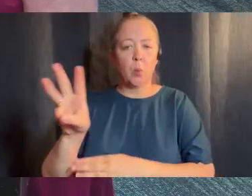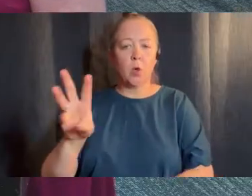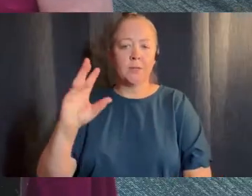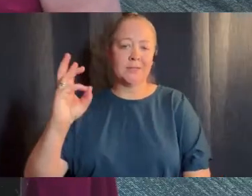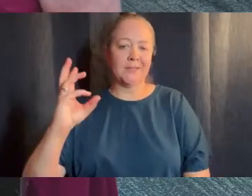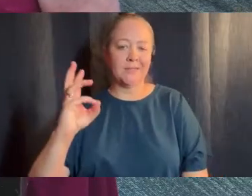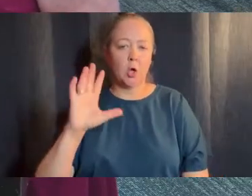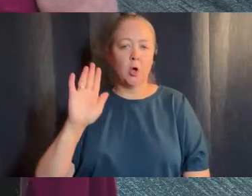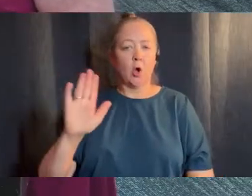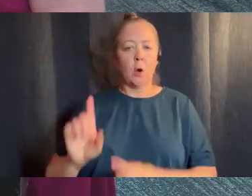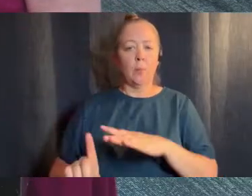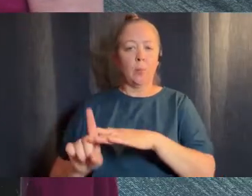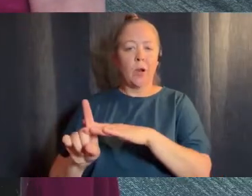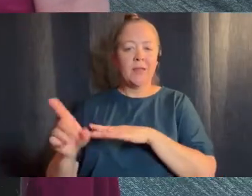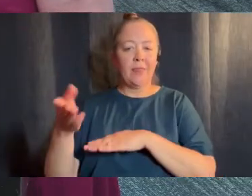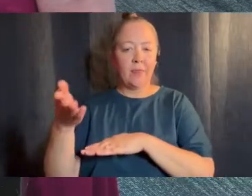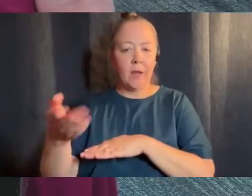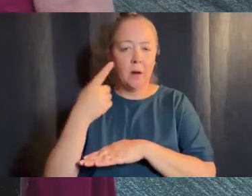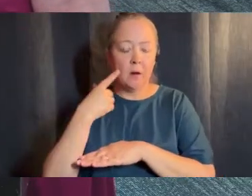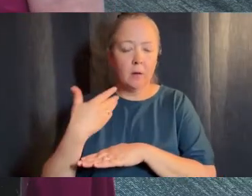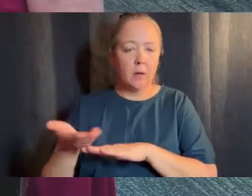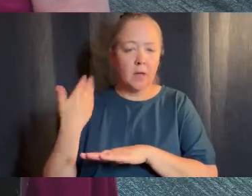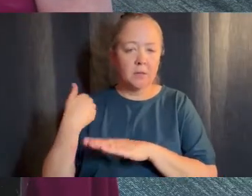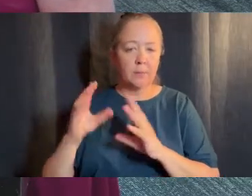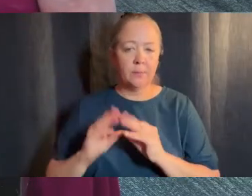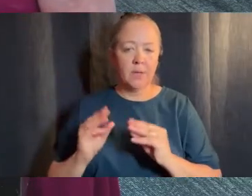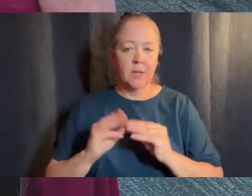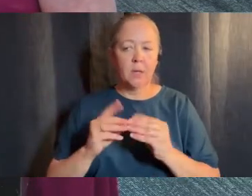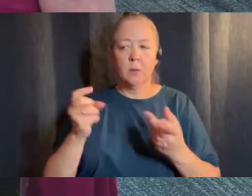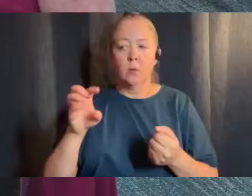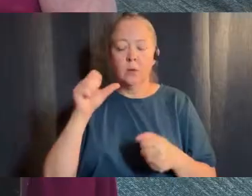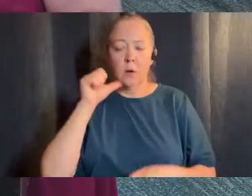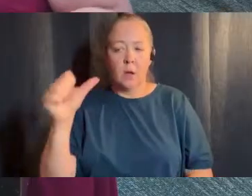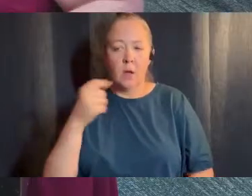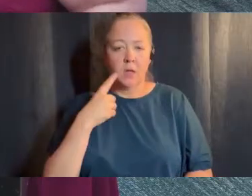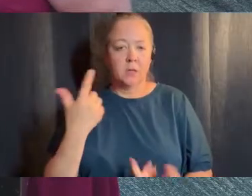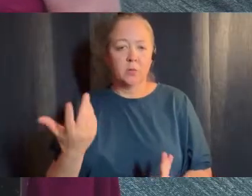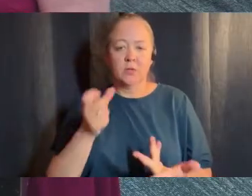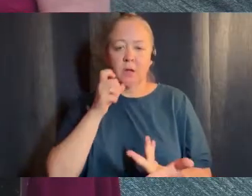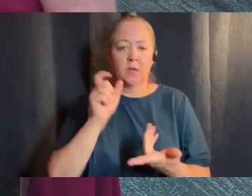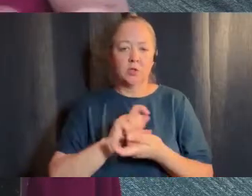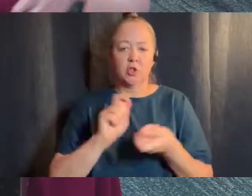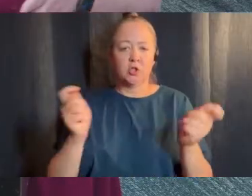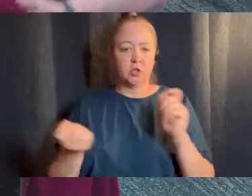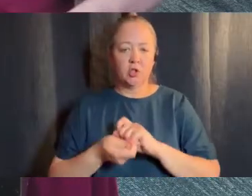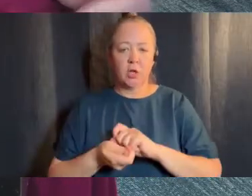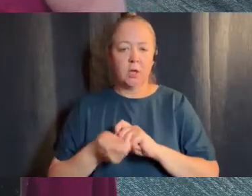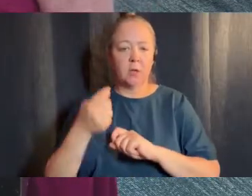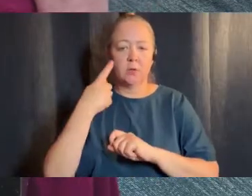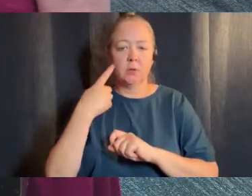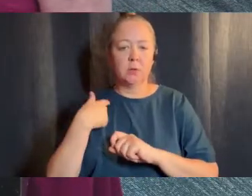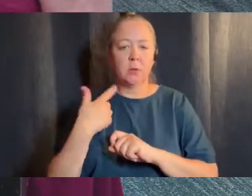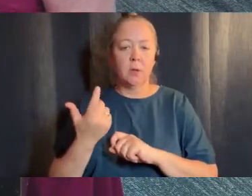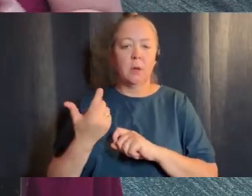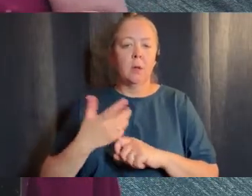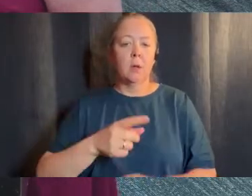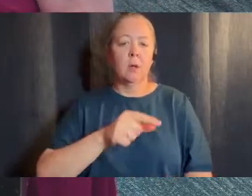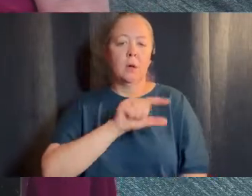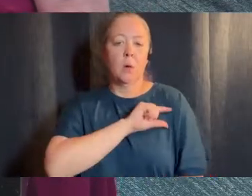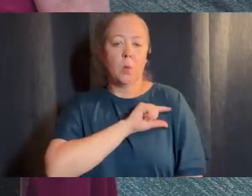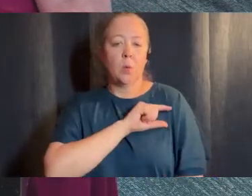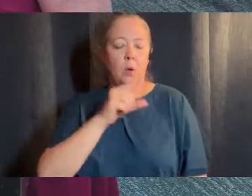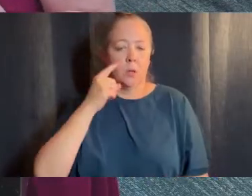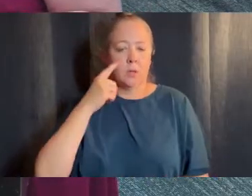did not change the outcome of the vote. It did not change quorum. She was able to be in part of the process and put her input throughout the process